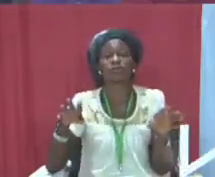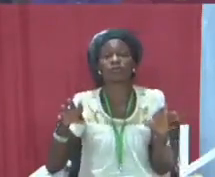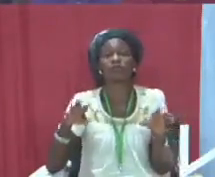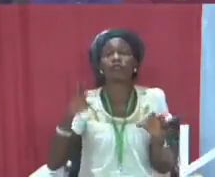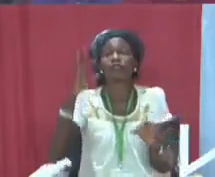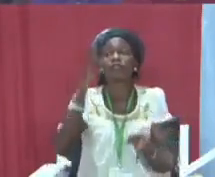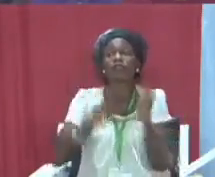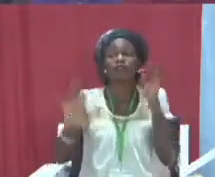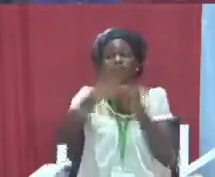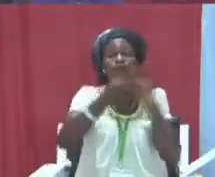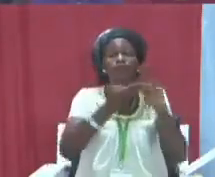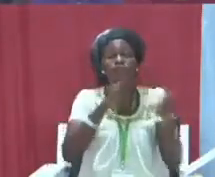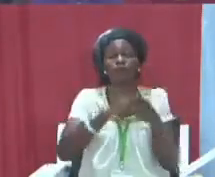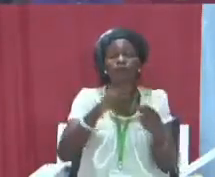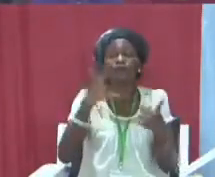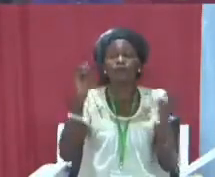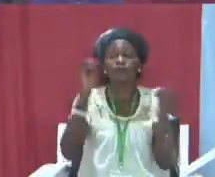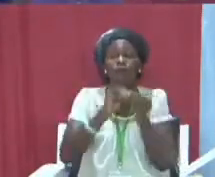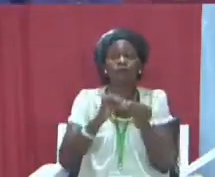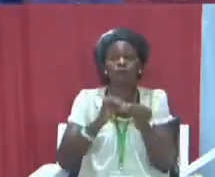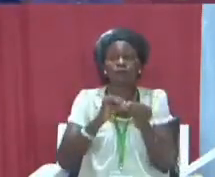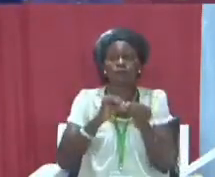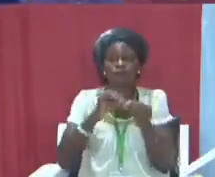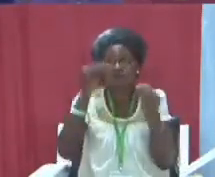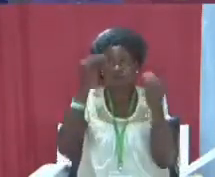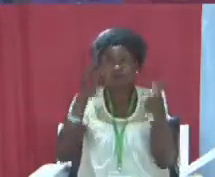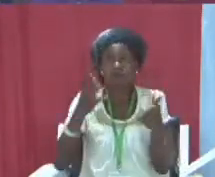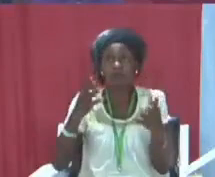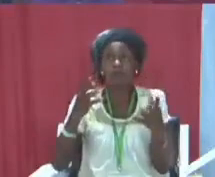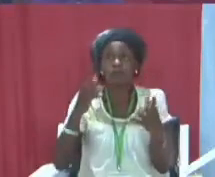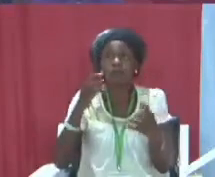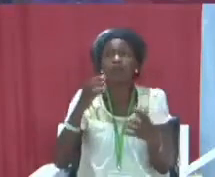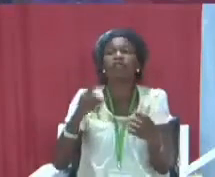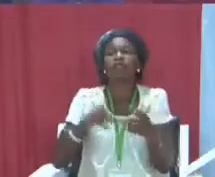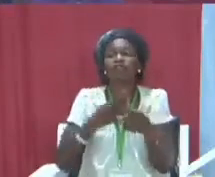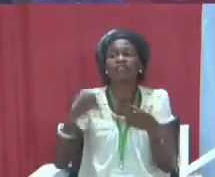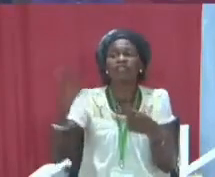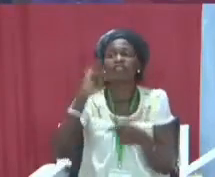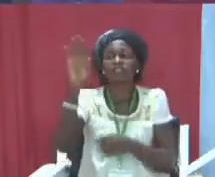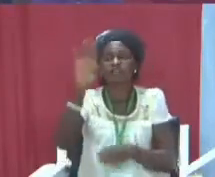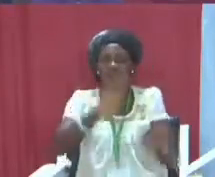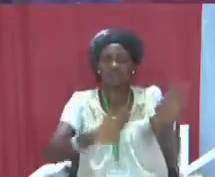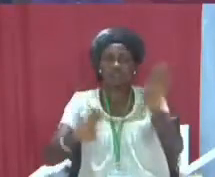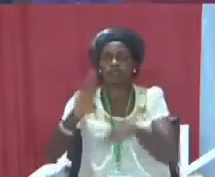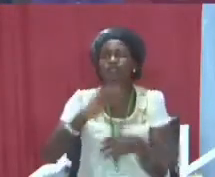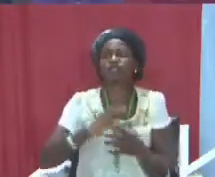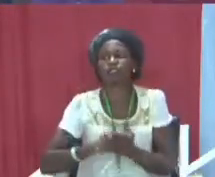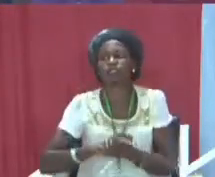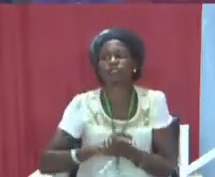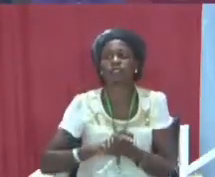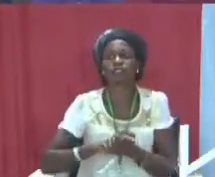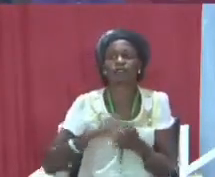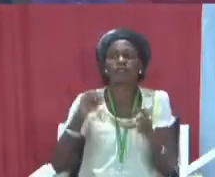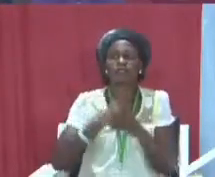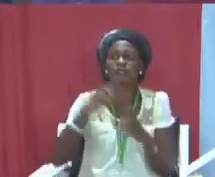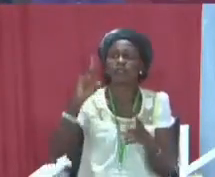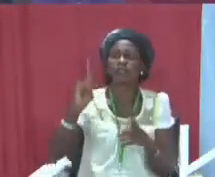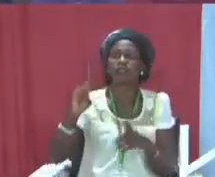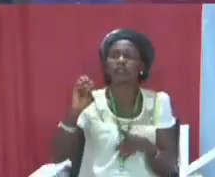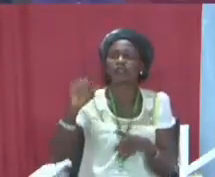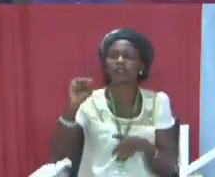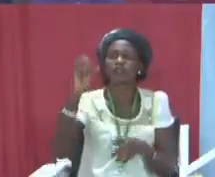Is your labor no longer yielding? There is likely a siege. In Deuteronomy